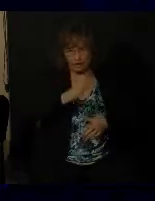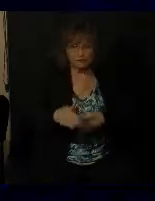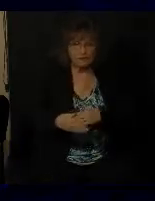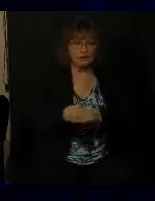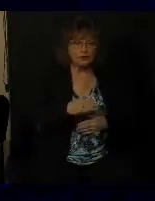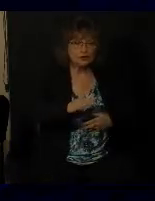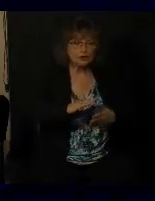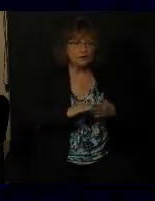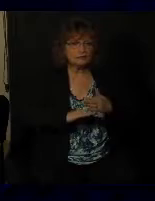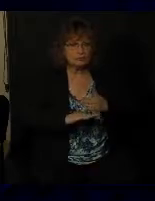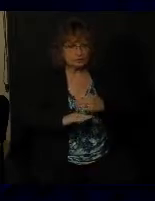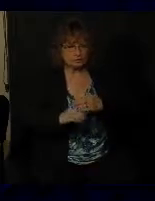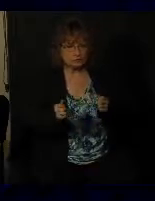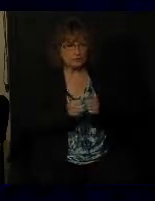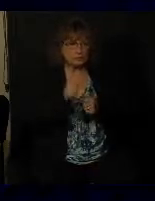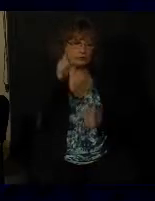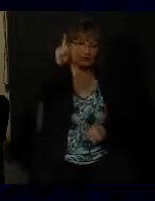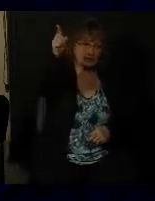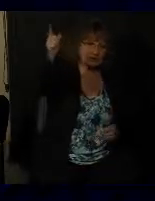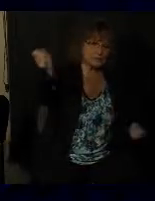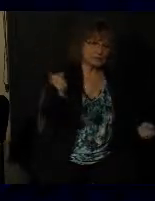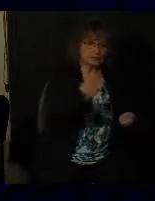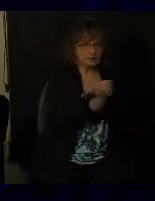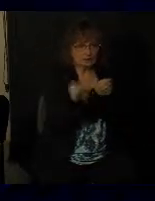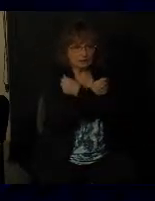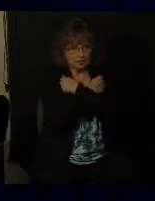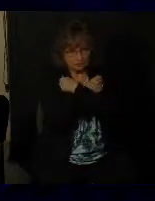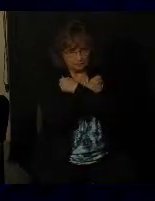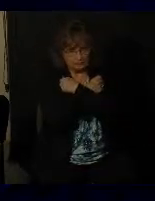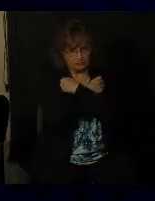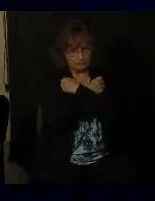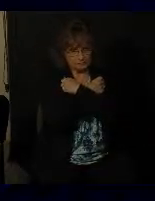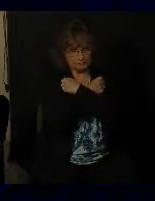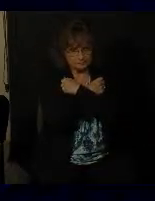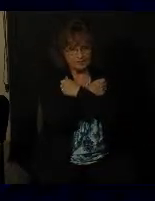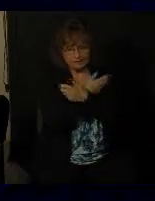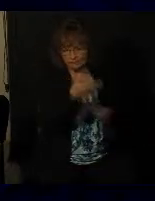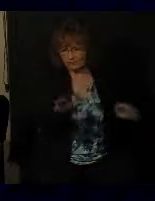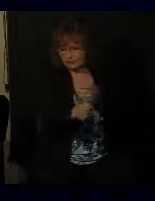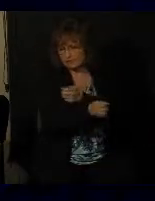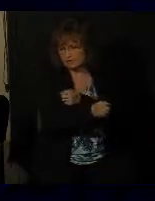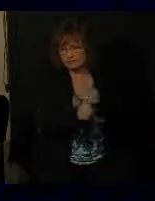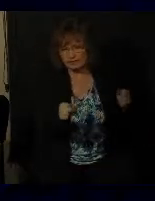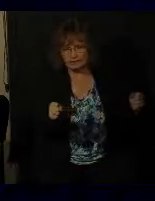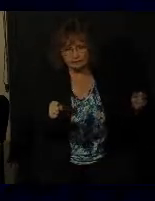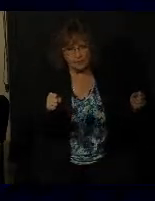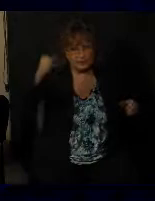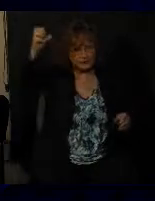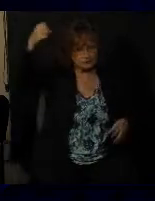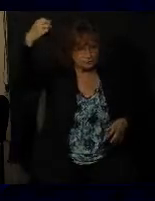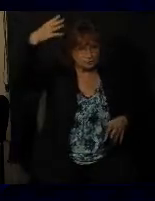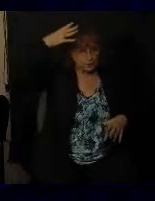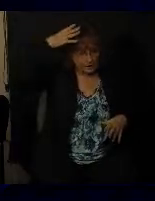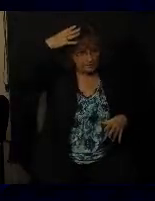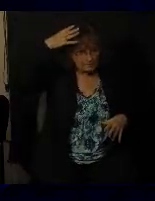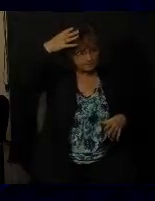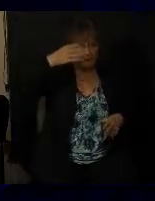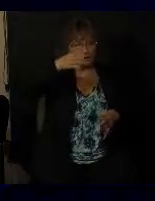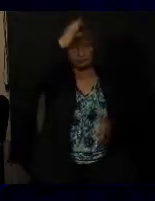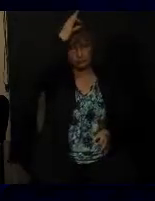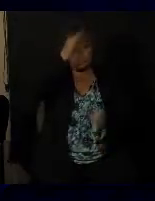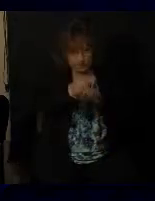It is God and God alone. We are not saved by our good works. We are saved by his grace through faith alone in Christ alone. Praise